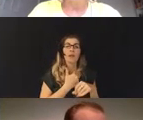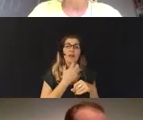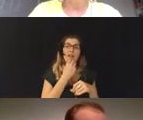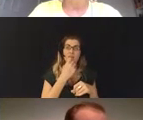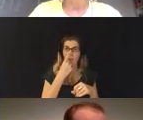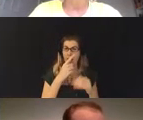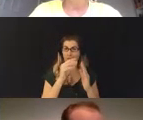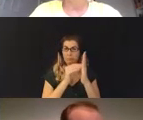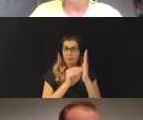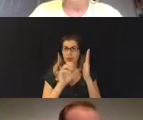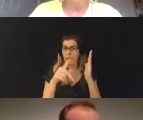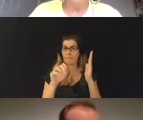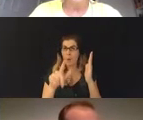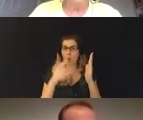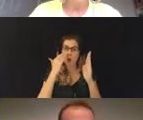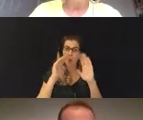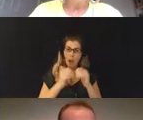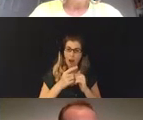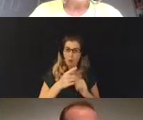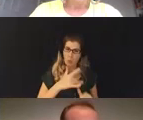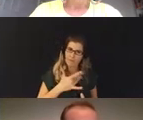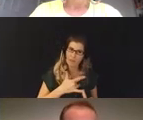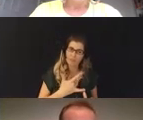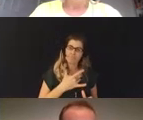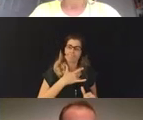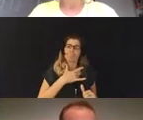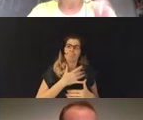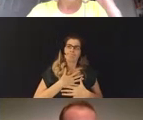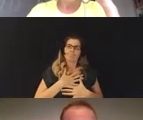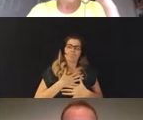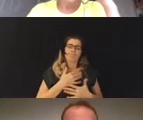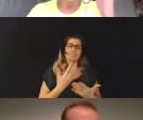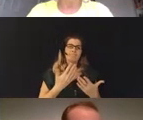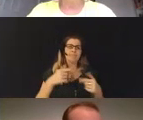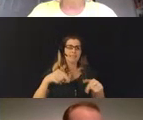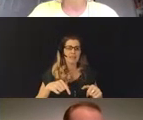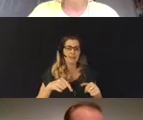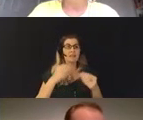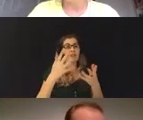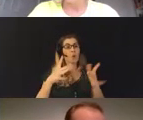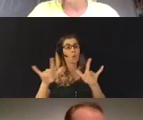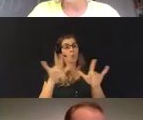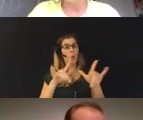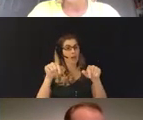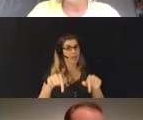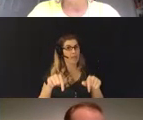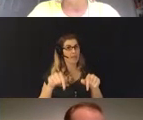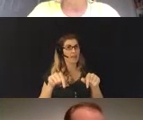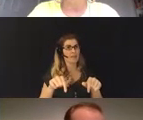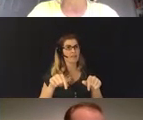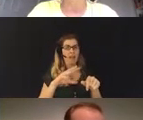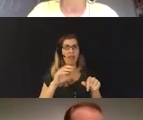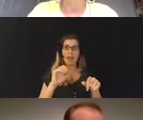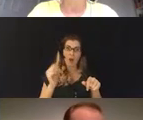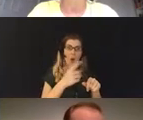so we know how this workshop resonated with you. And I want to let you know that a recording of our workshop and all of the others on our agenda